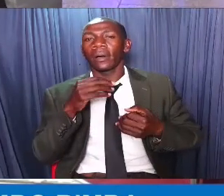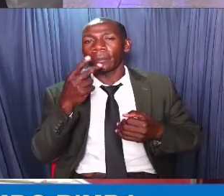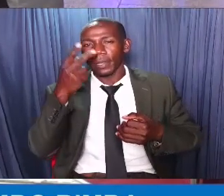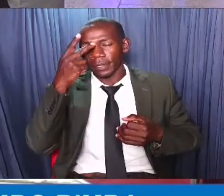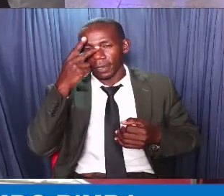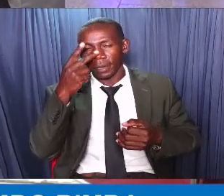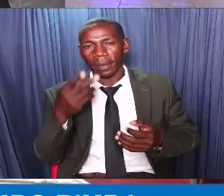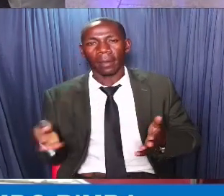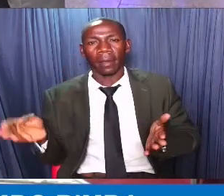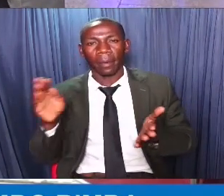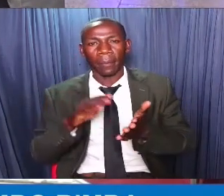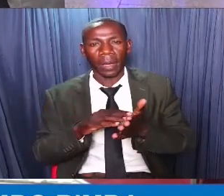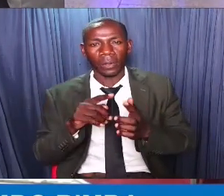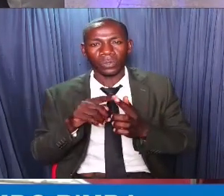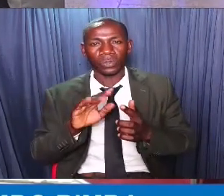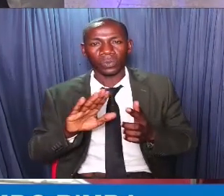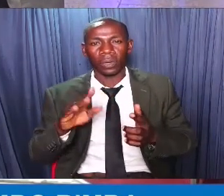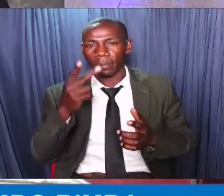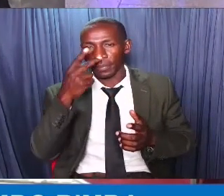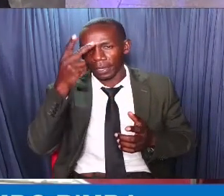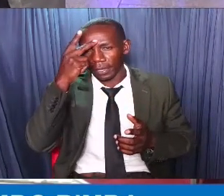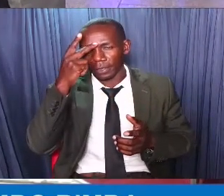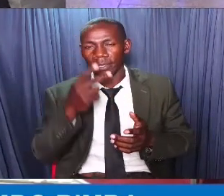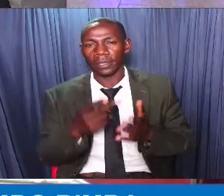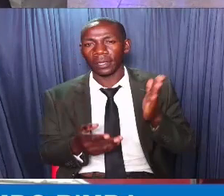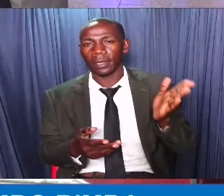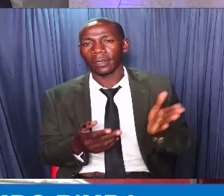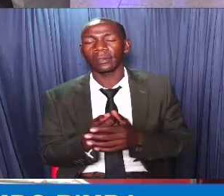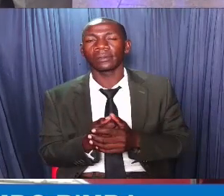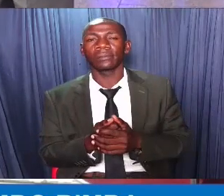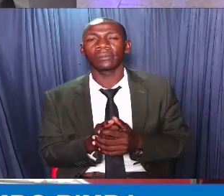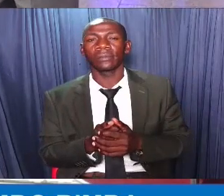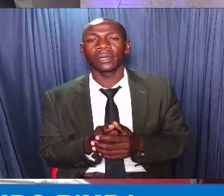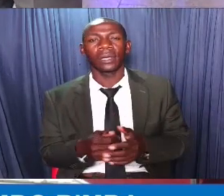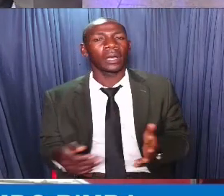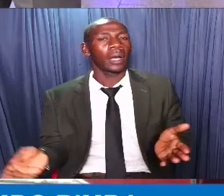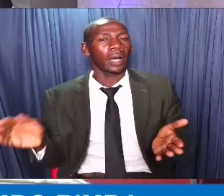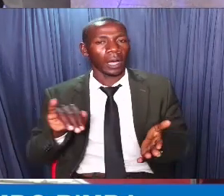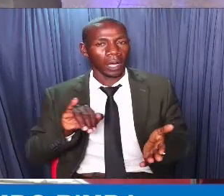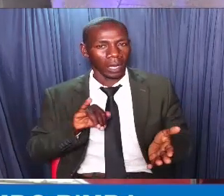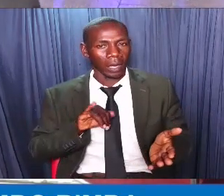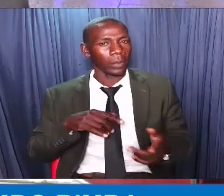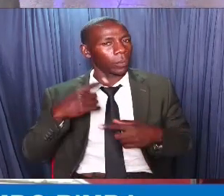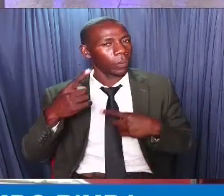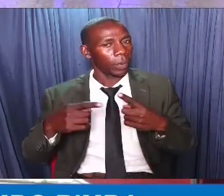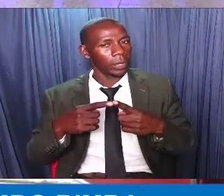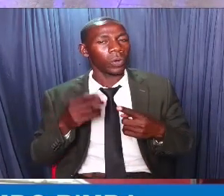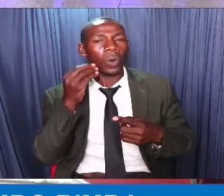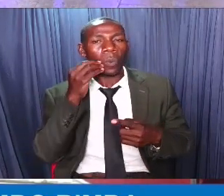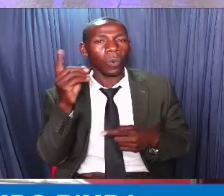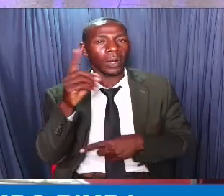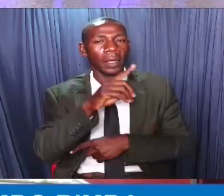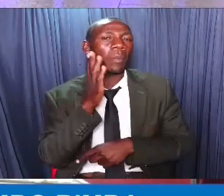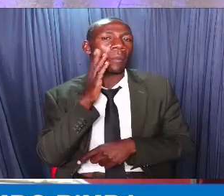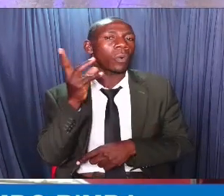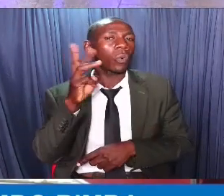to the grave? Maana yake mjaliwe toba moyo. That means be able the repentance in your heart. Mimi nikaenda nyumbani. I went home one day. Mama yuko.